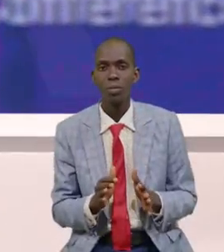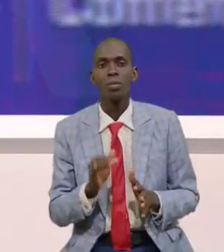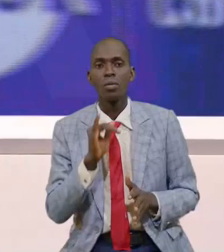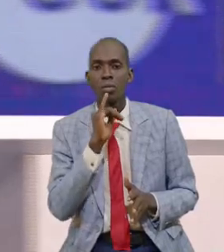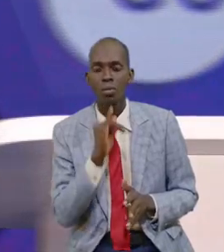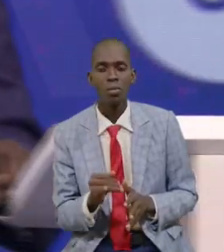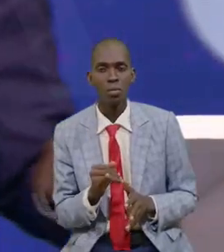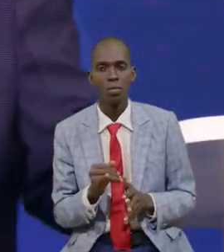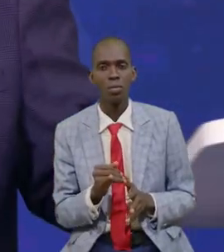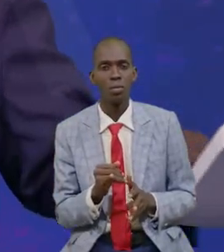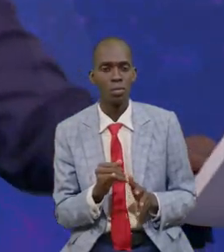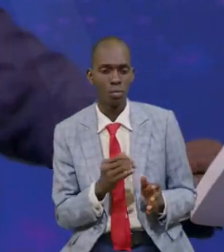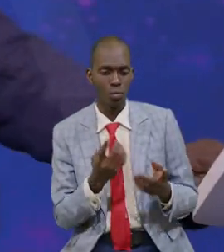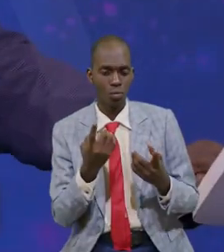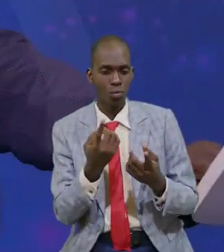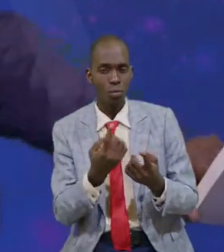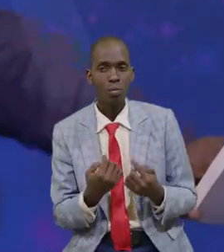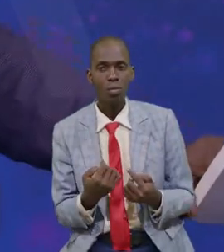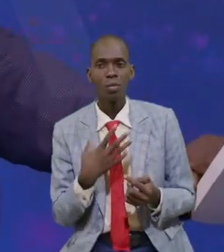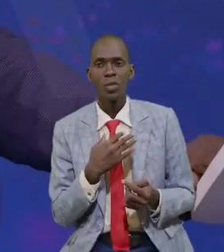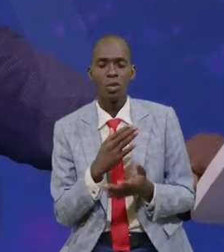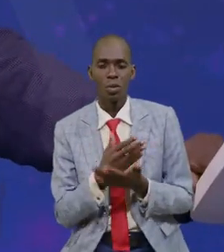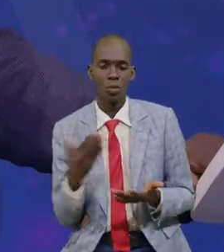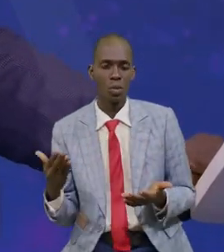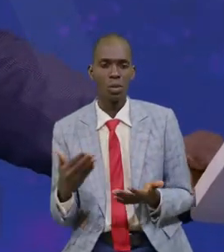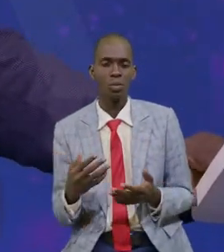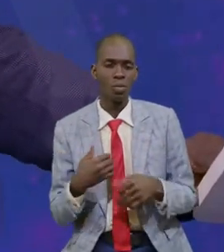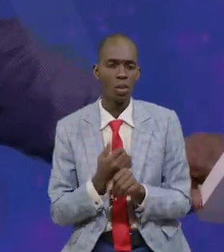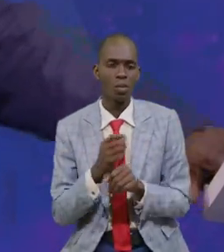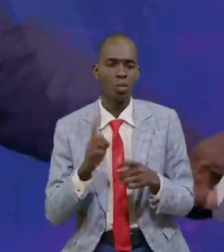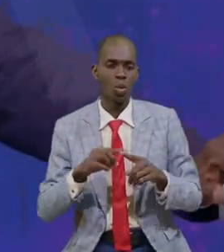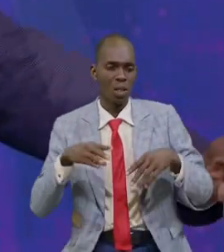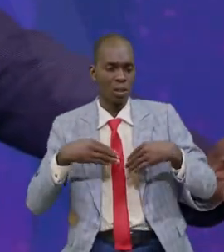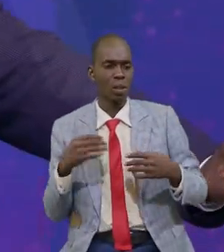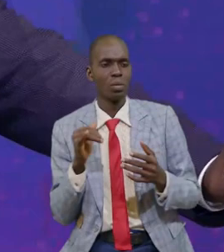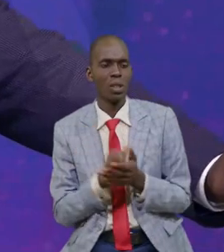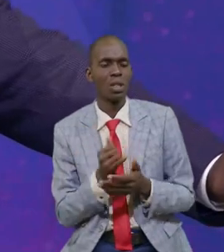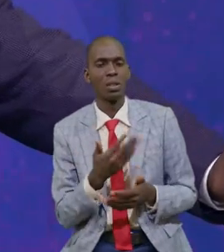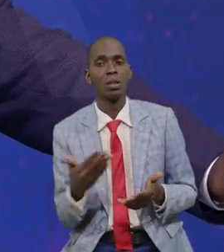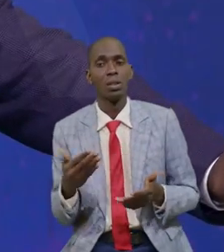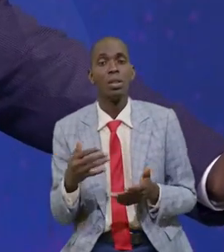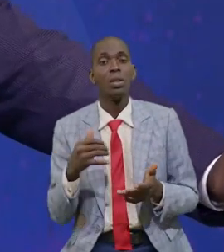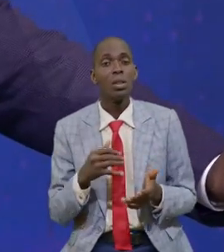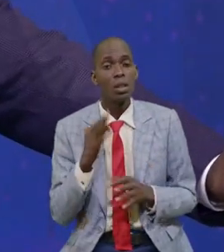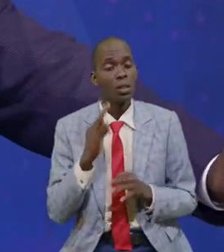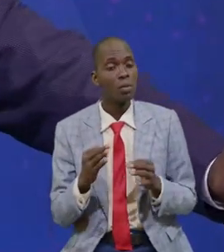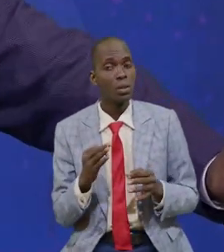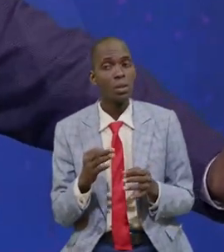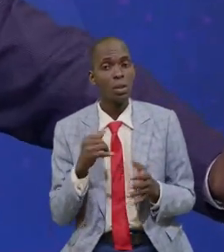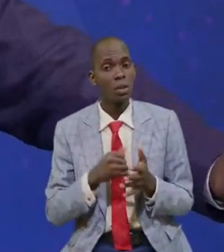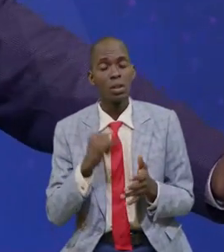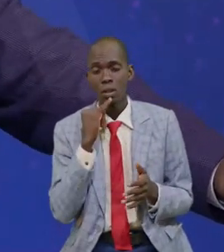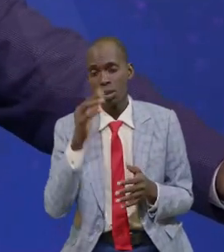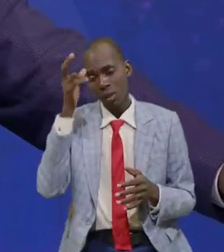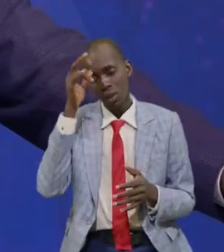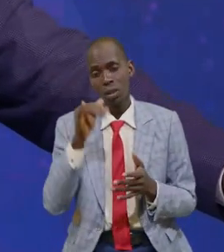got into him and he accepted that thing. Not Satan. Because if it's Satan that does something through you, God